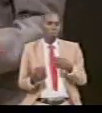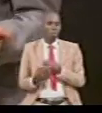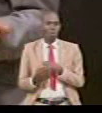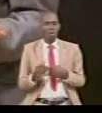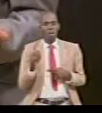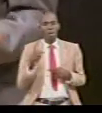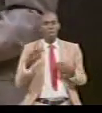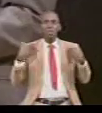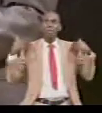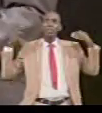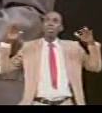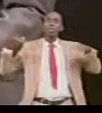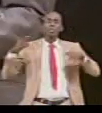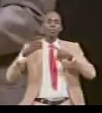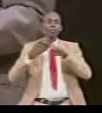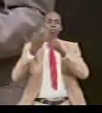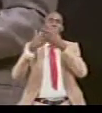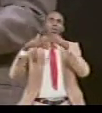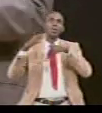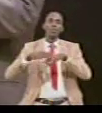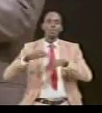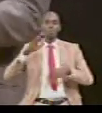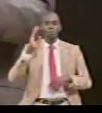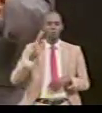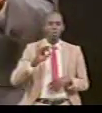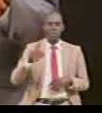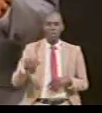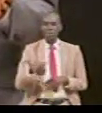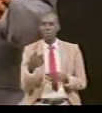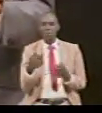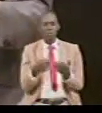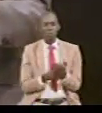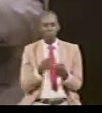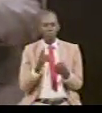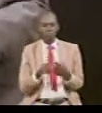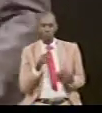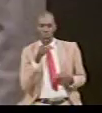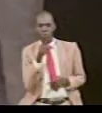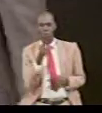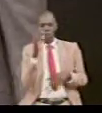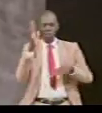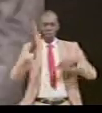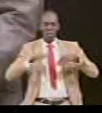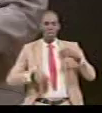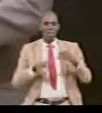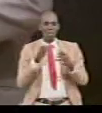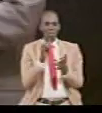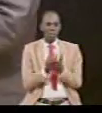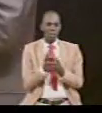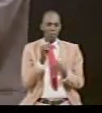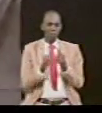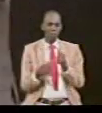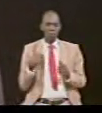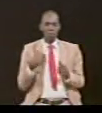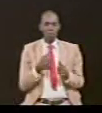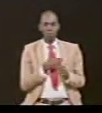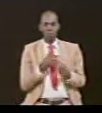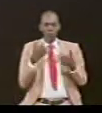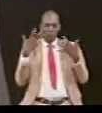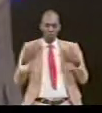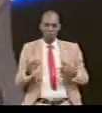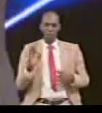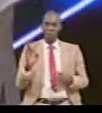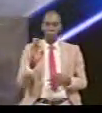heaven preach any other gospel unto you than that which were preached unto you,